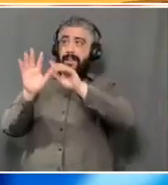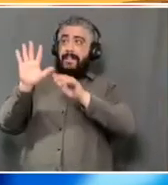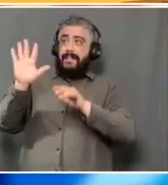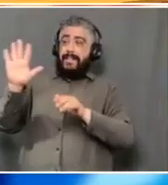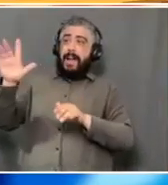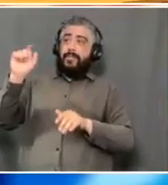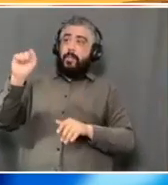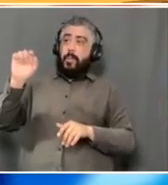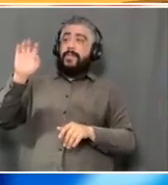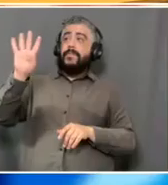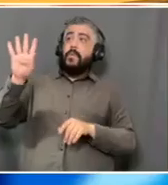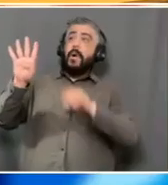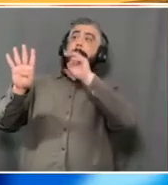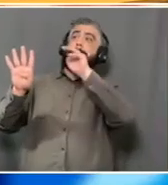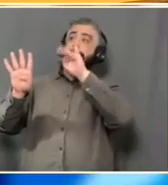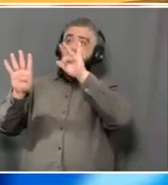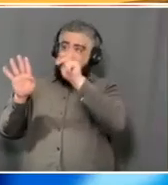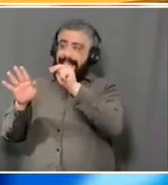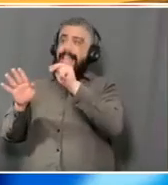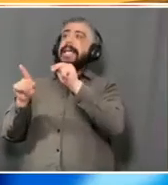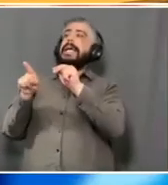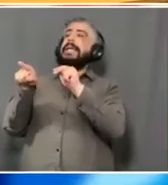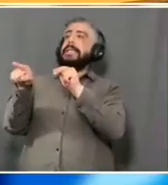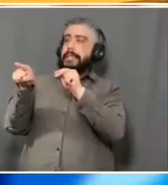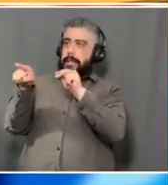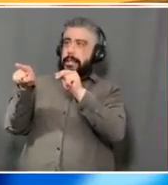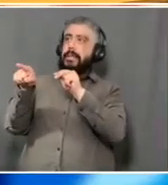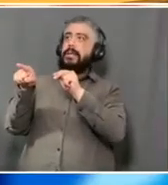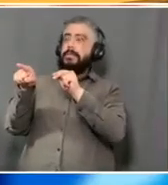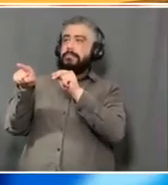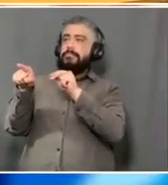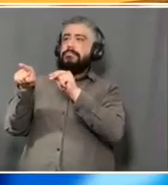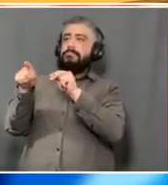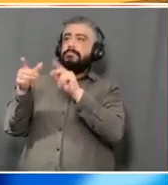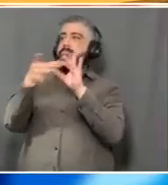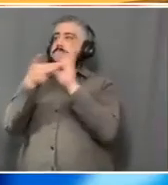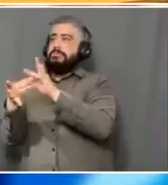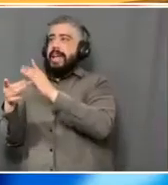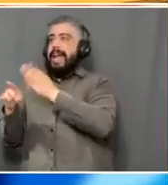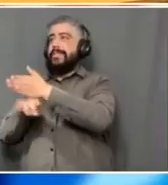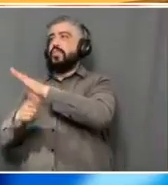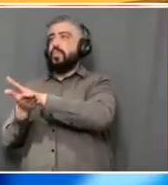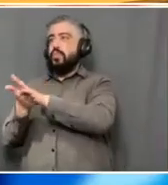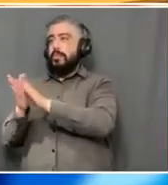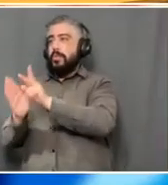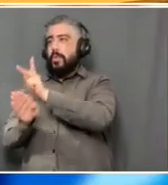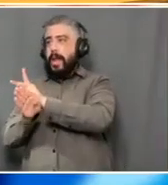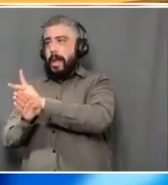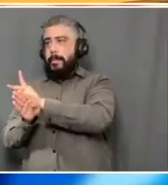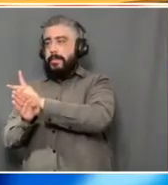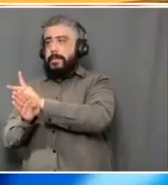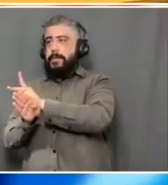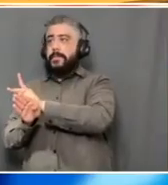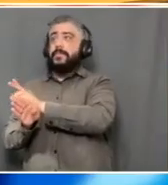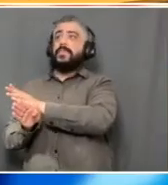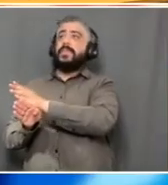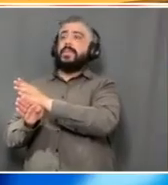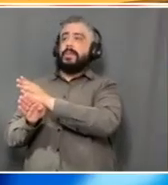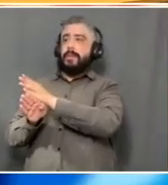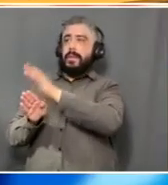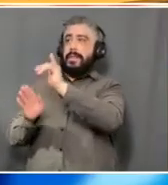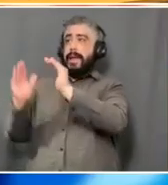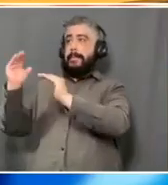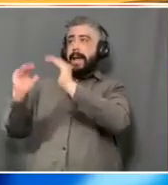5.4 million is attributable to after-school programs, and the balance is